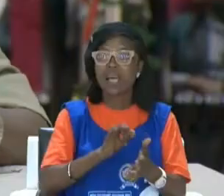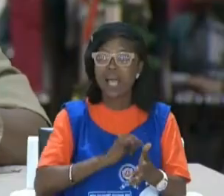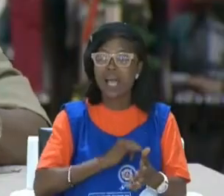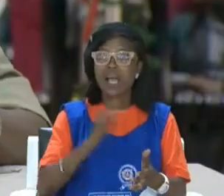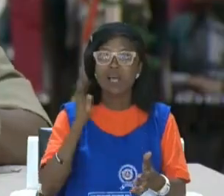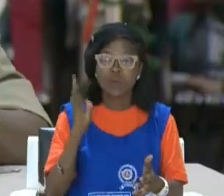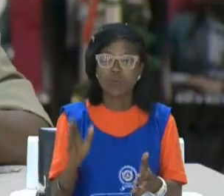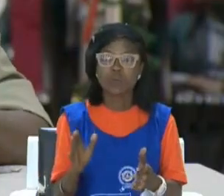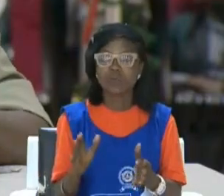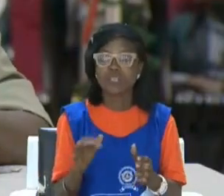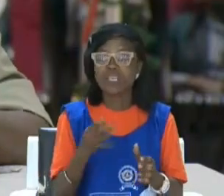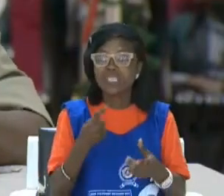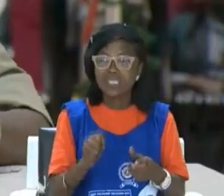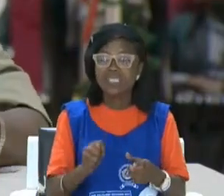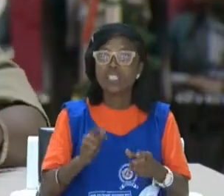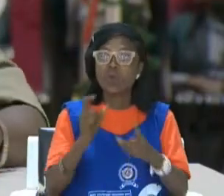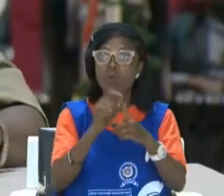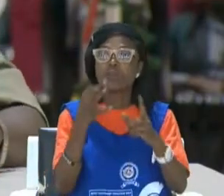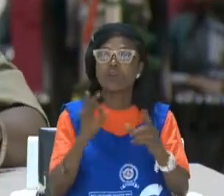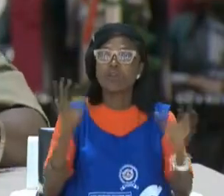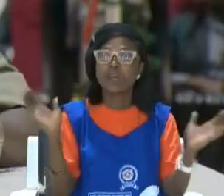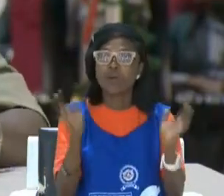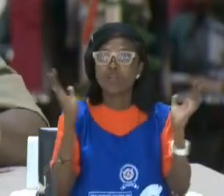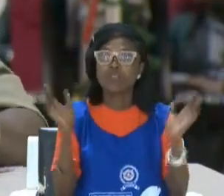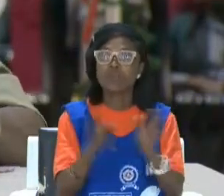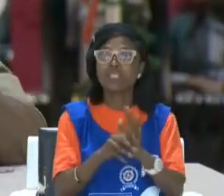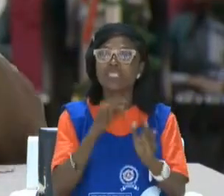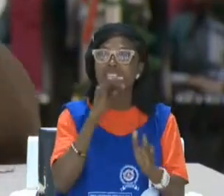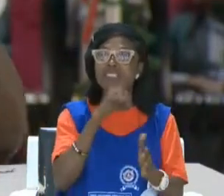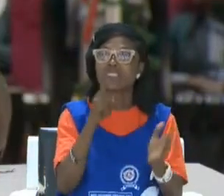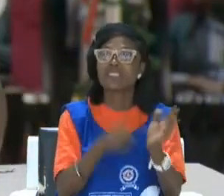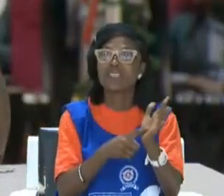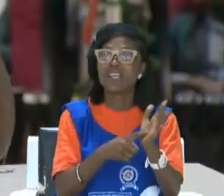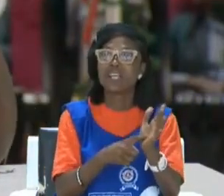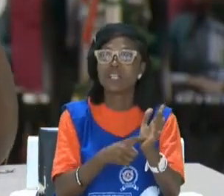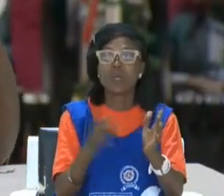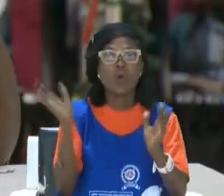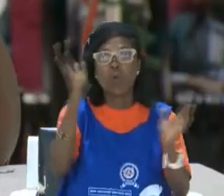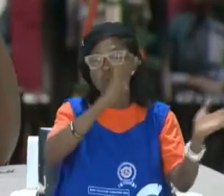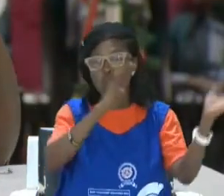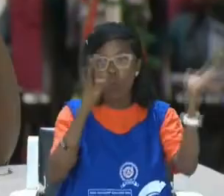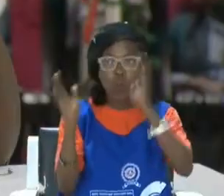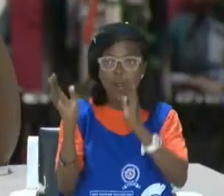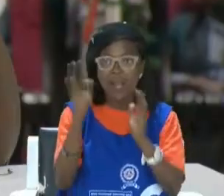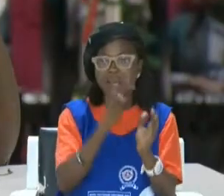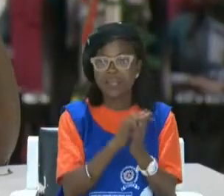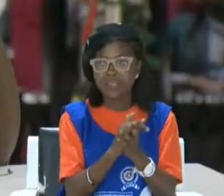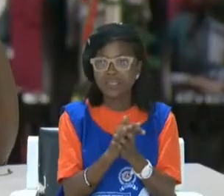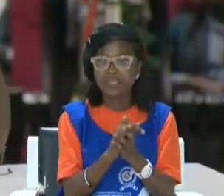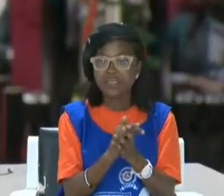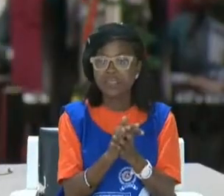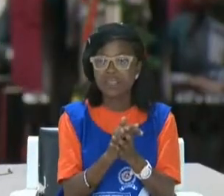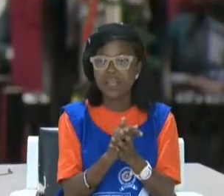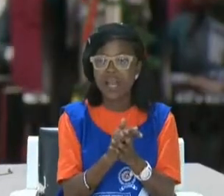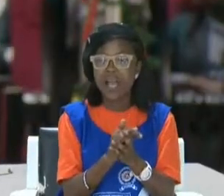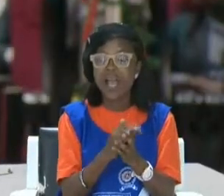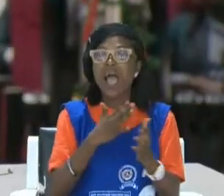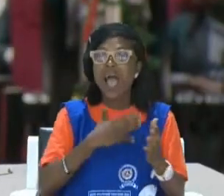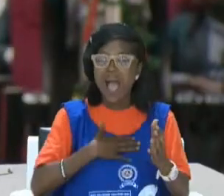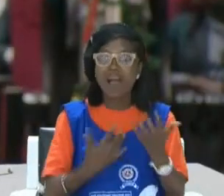And the word of encouragement is this: wind and